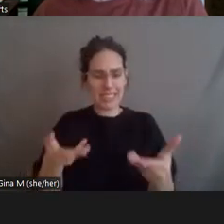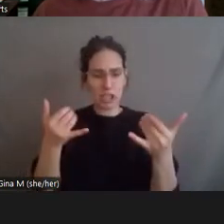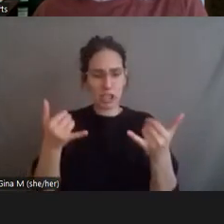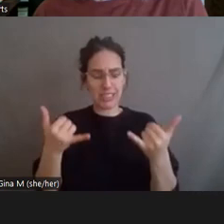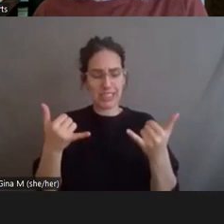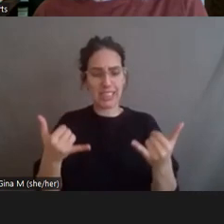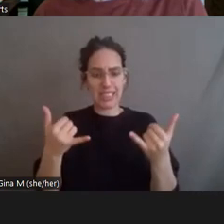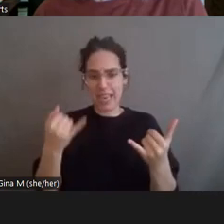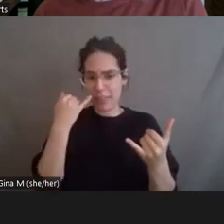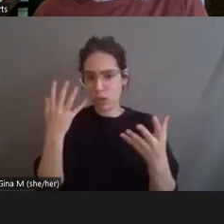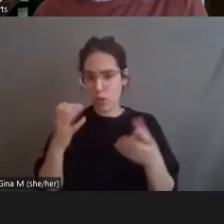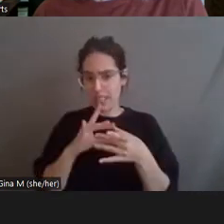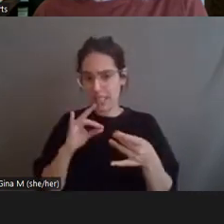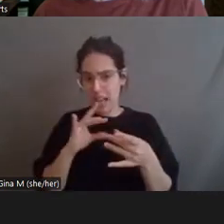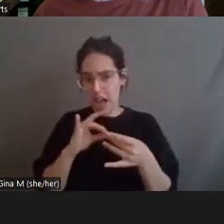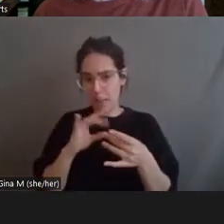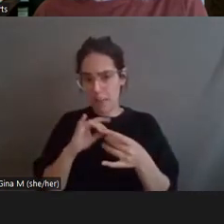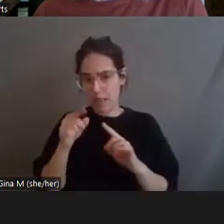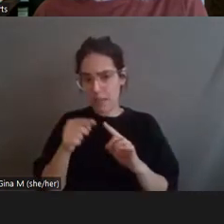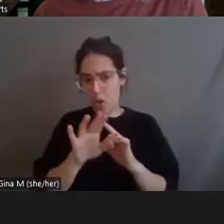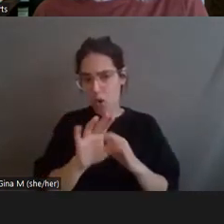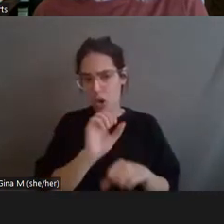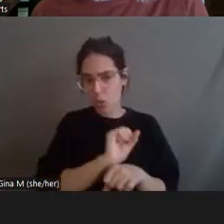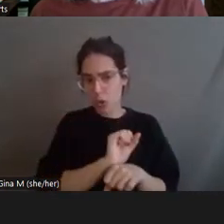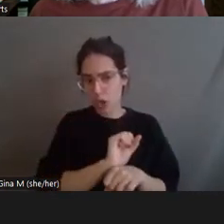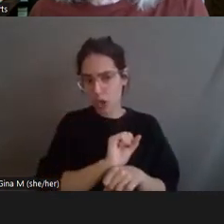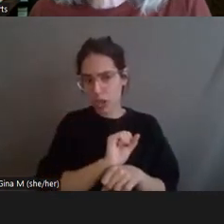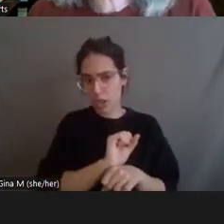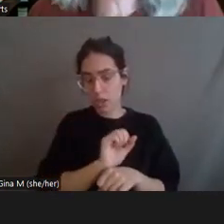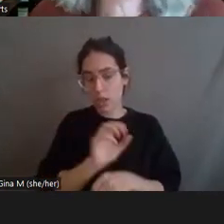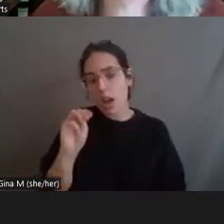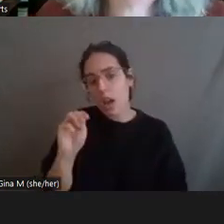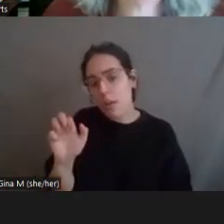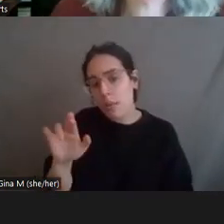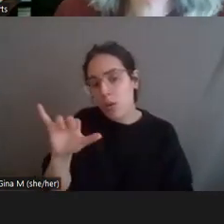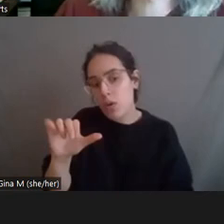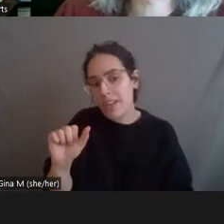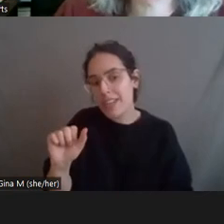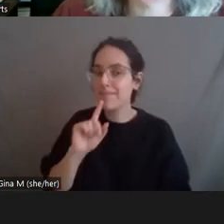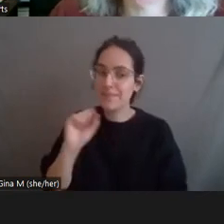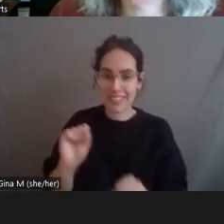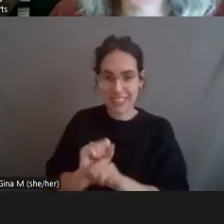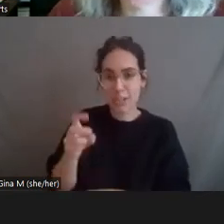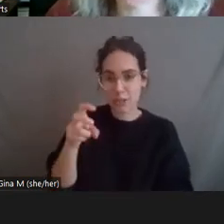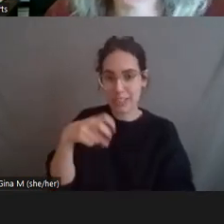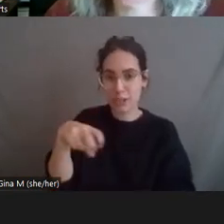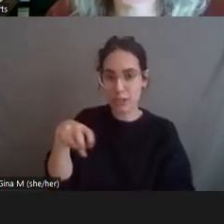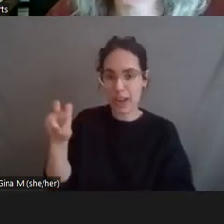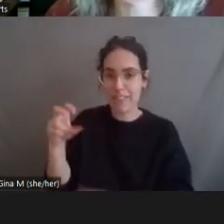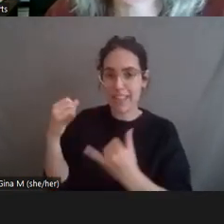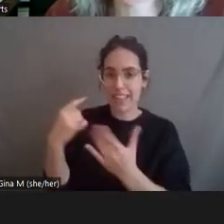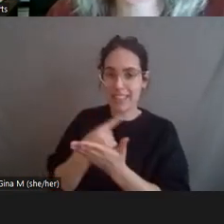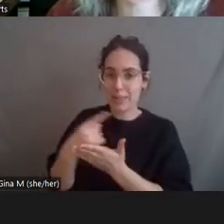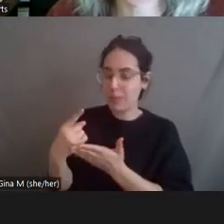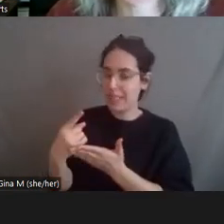anything about her work. Maria is actually traveling this week, so she is not with